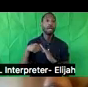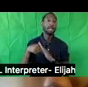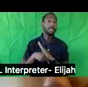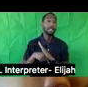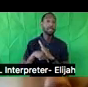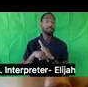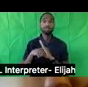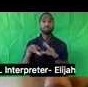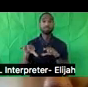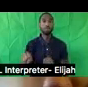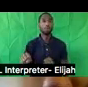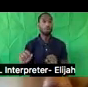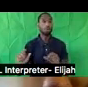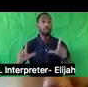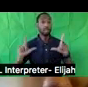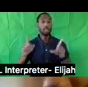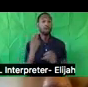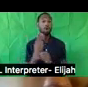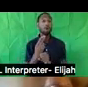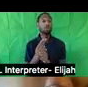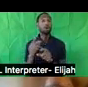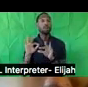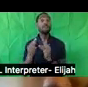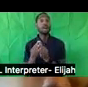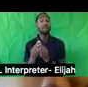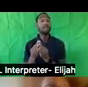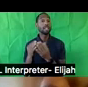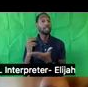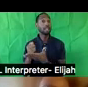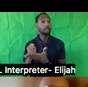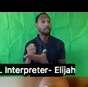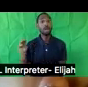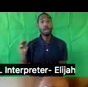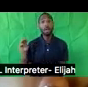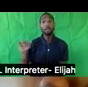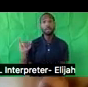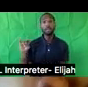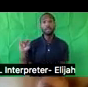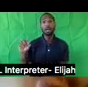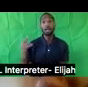lens and family constellation therapy, Meenadchi